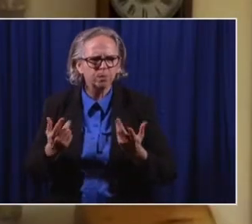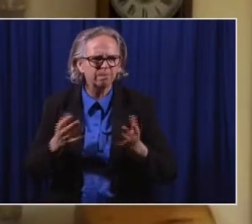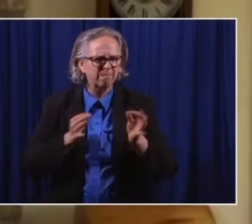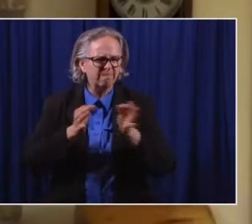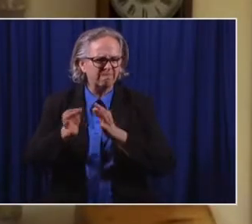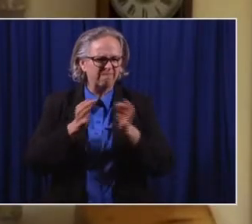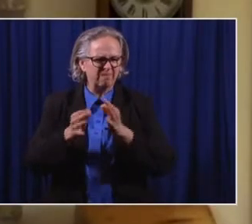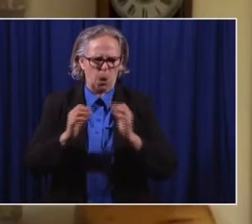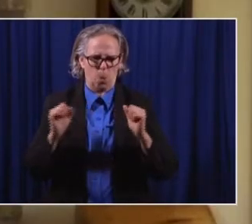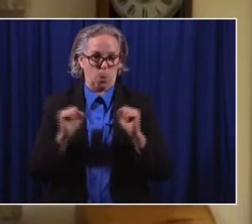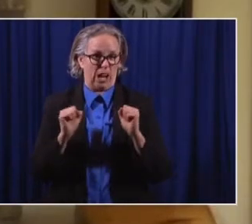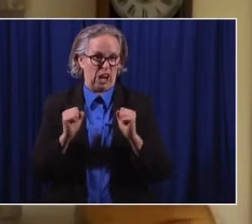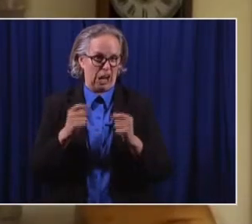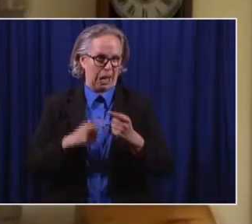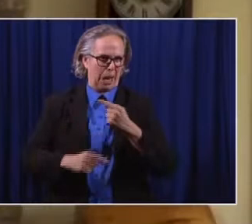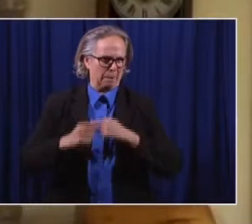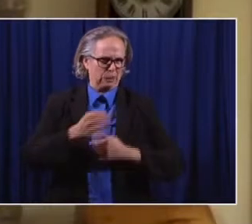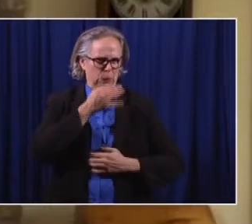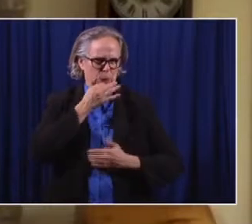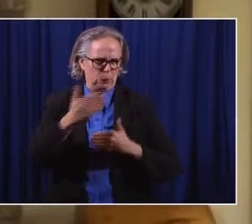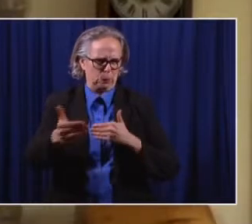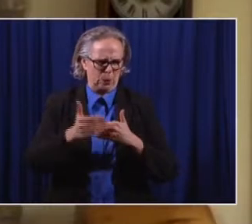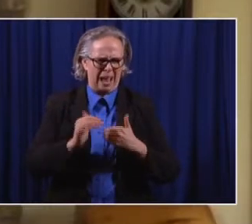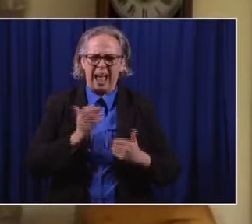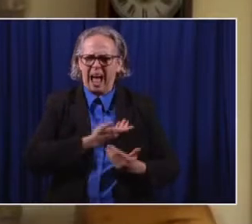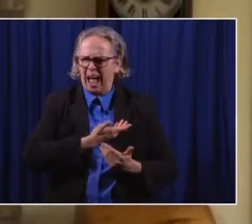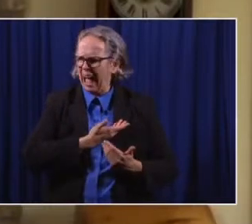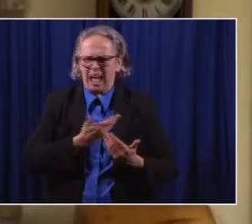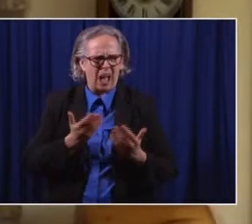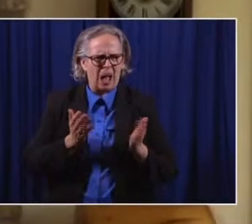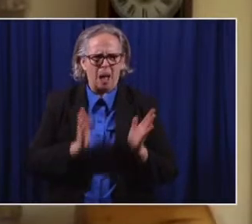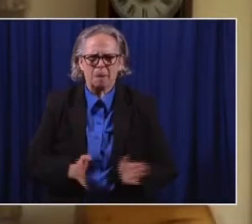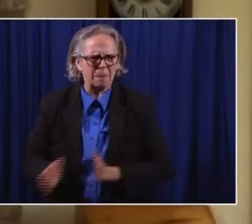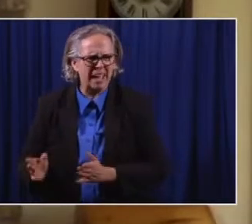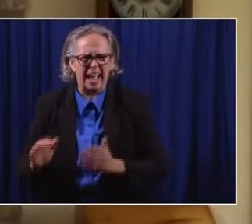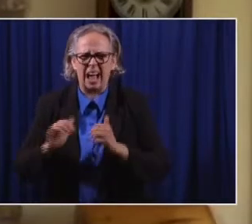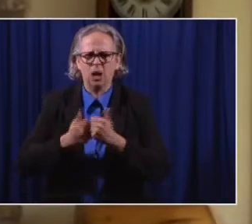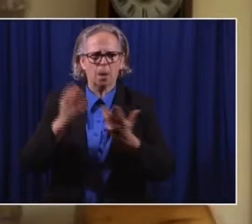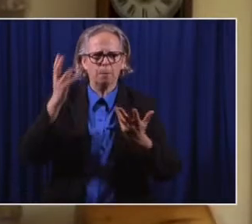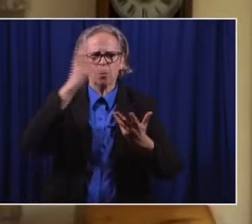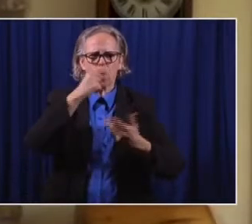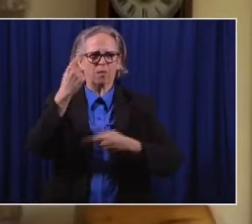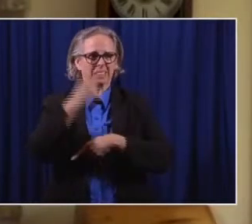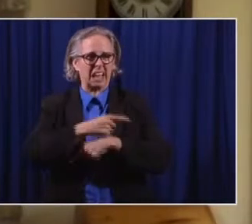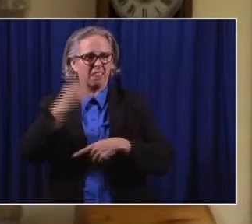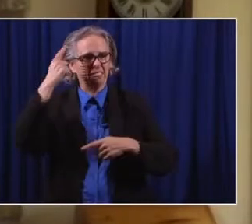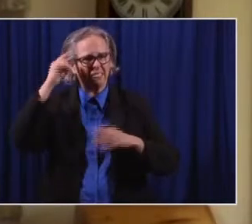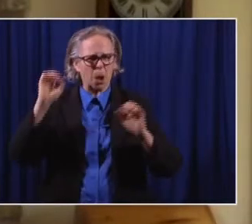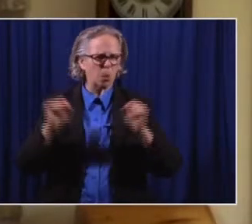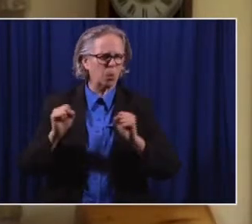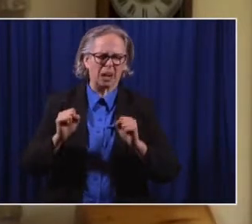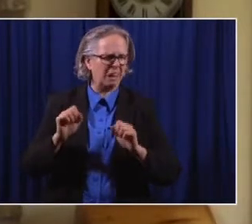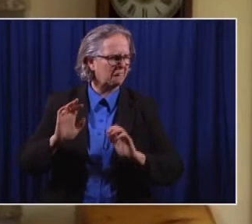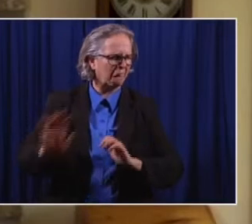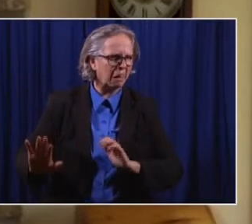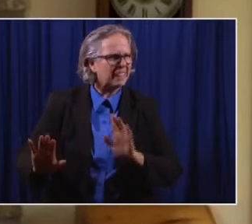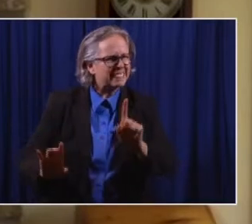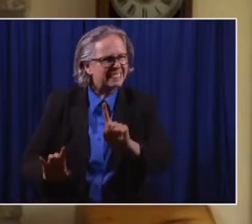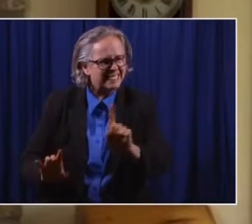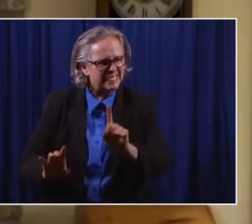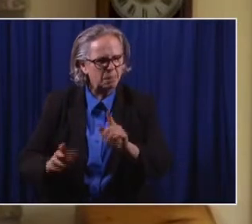outside in Ohio, and it's hard to think about winter, but it will be coming. And the concern, of course, is as people move inside